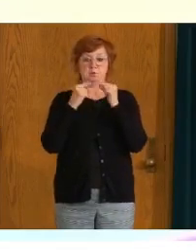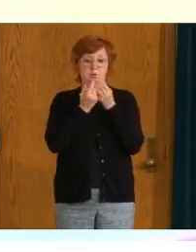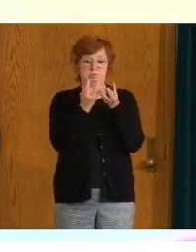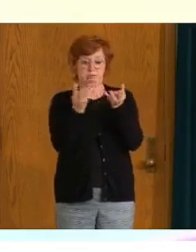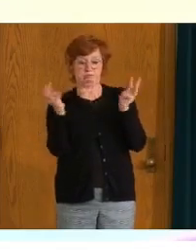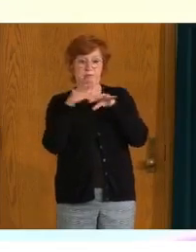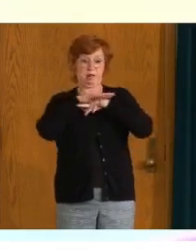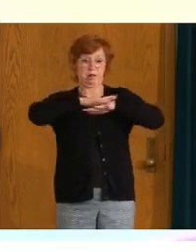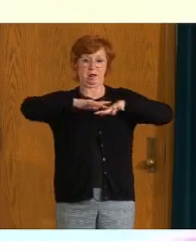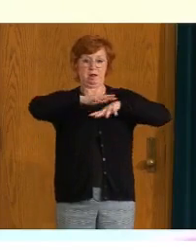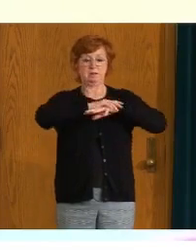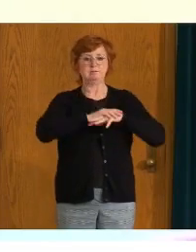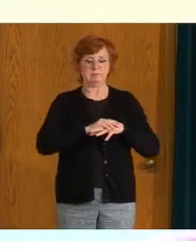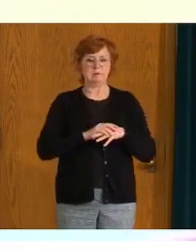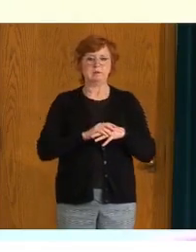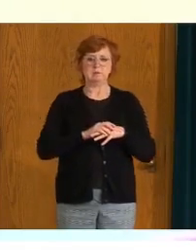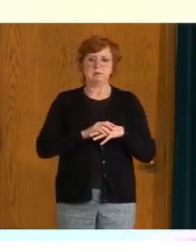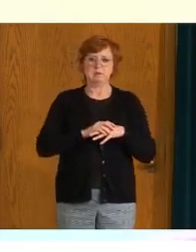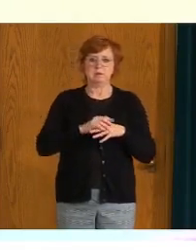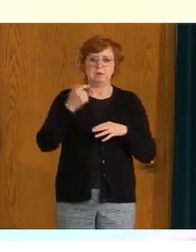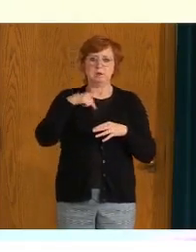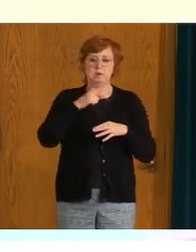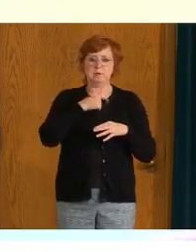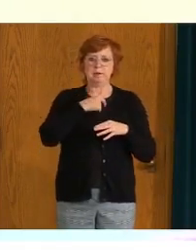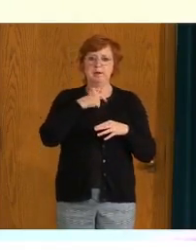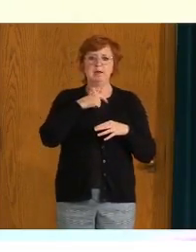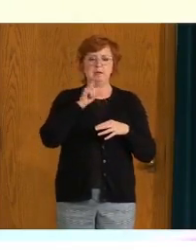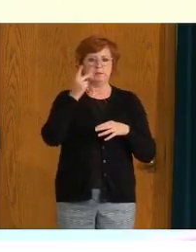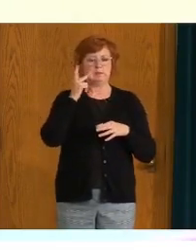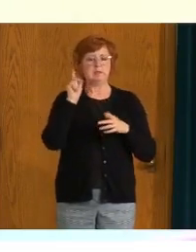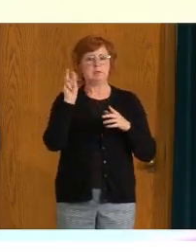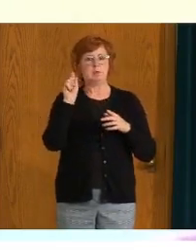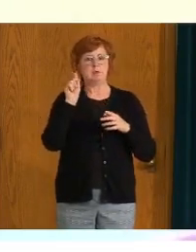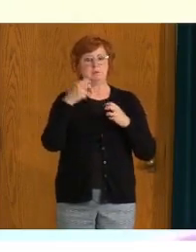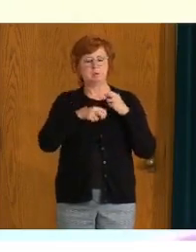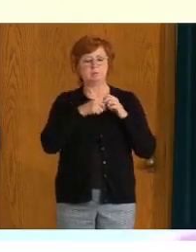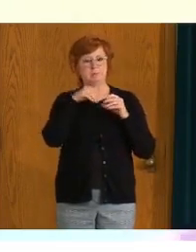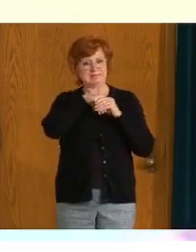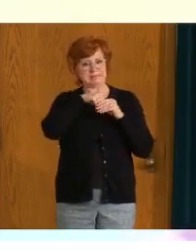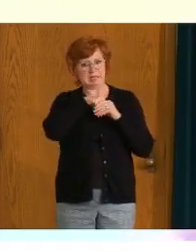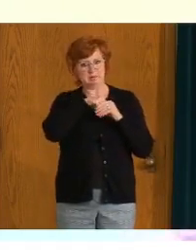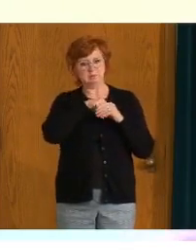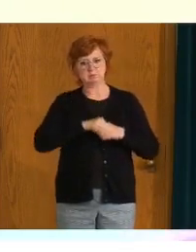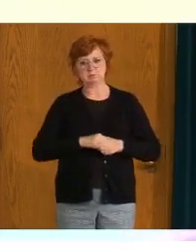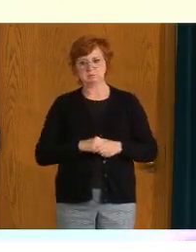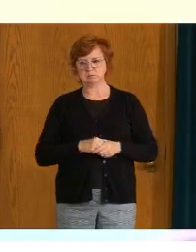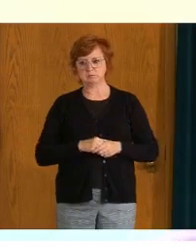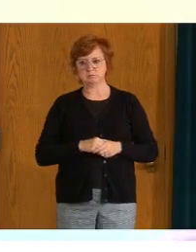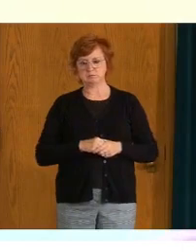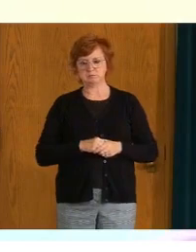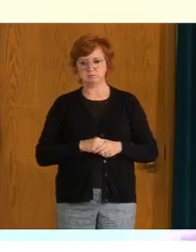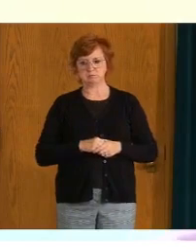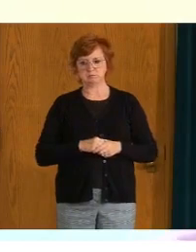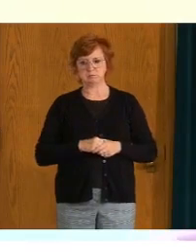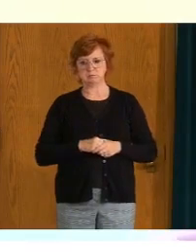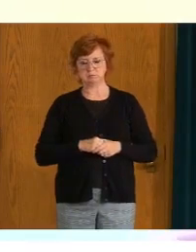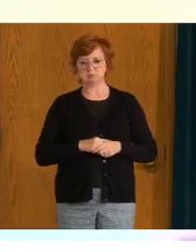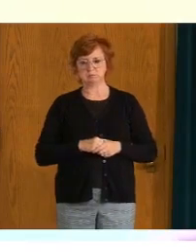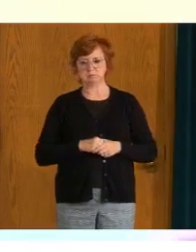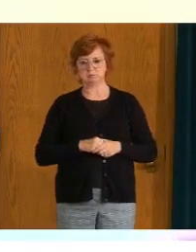2, it'll go up to 15 people indoors. So we're being very cautious there as well. But even there, if you're unvaccinated, the risk